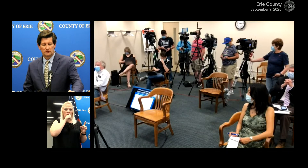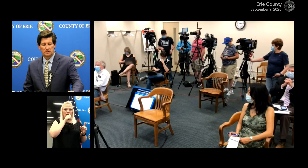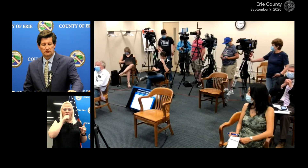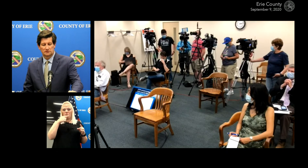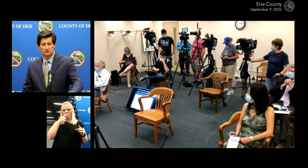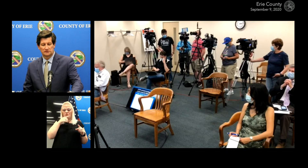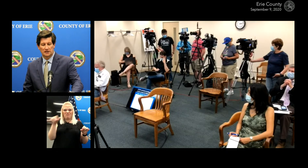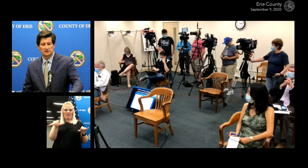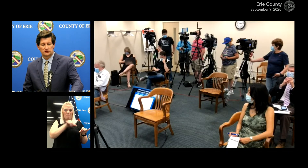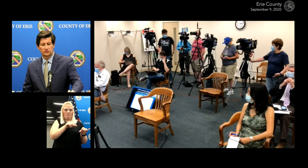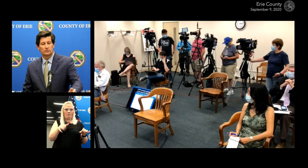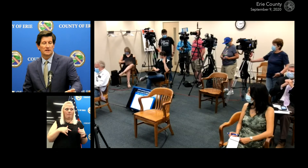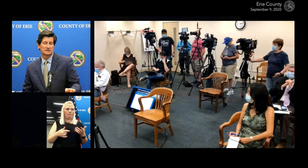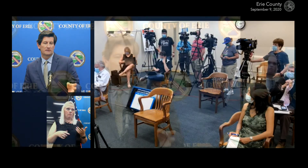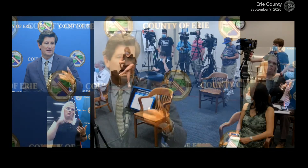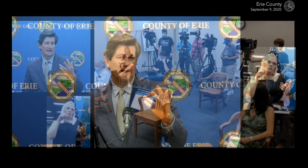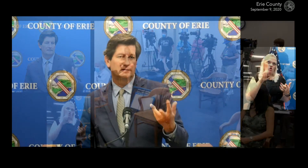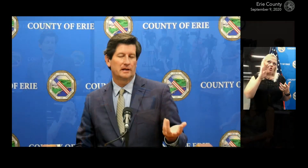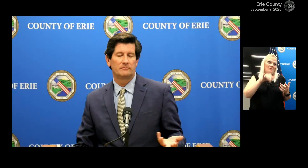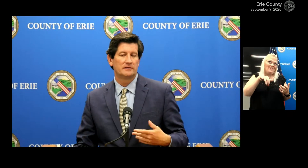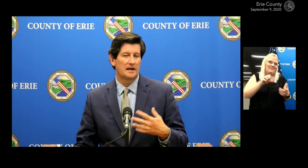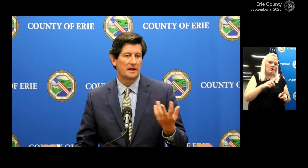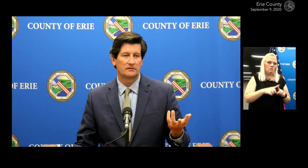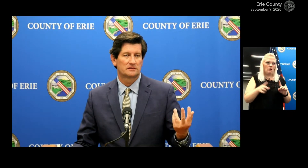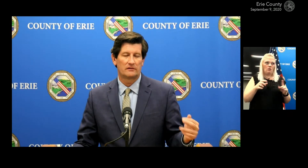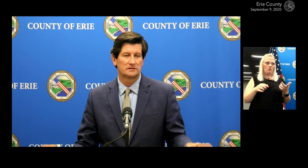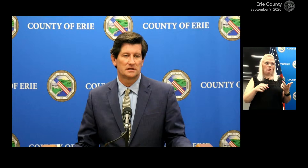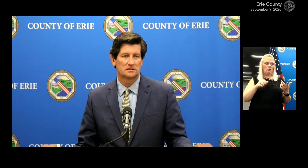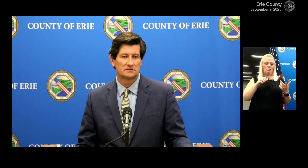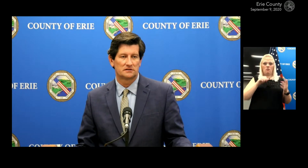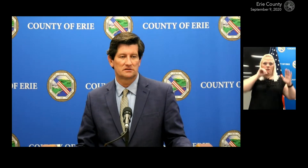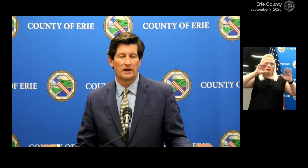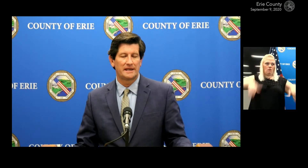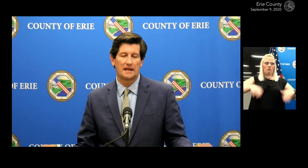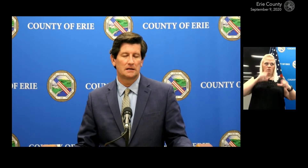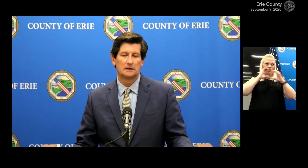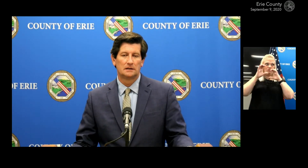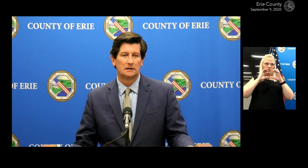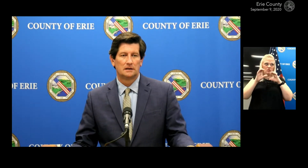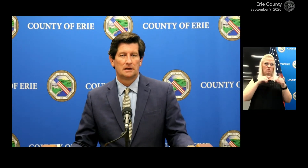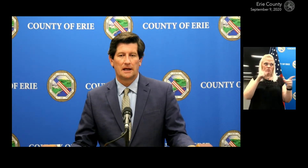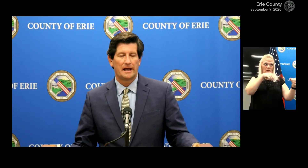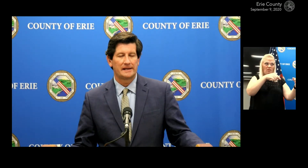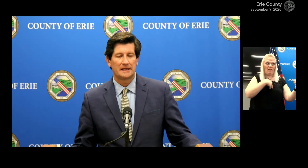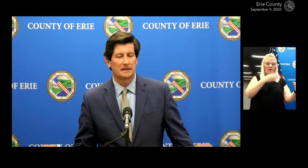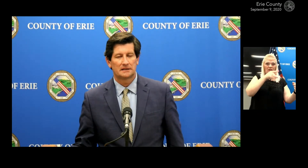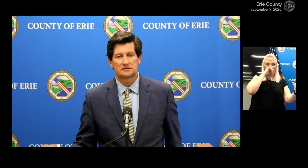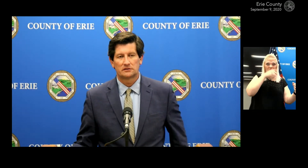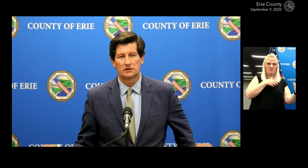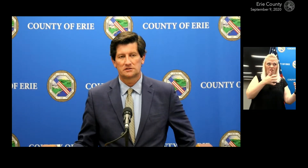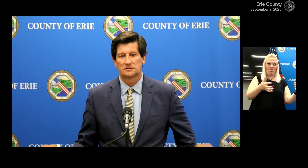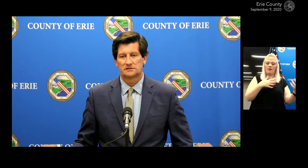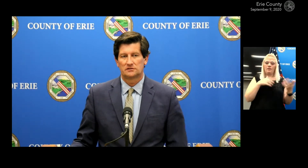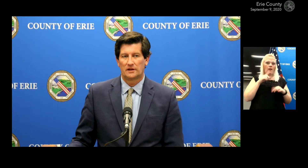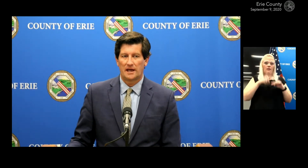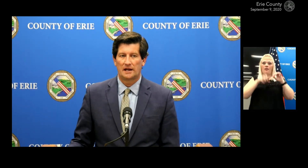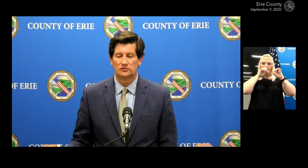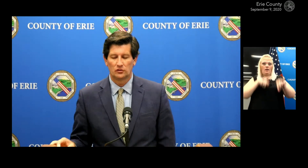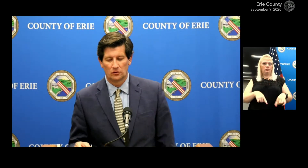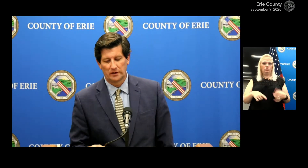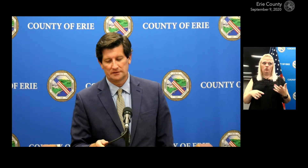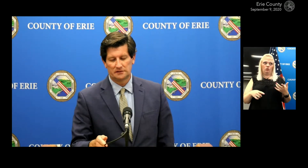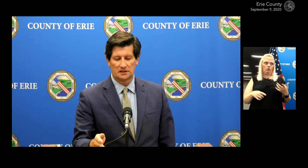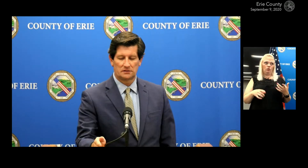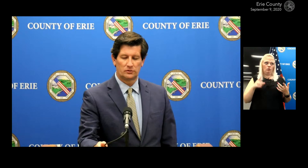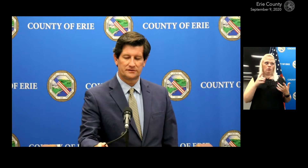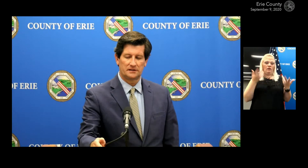dealing with the public schools? The answer should be yes, but I've not had those conversations, so I can't answer the question as to that. I do